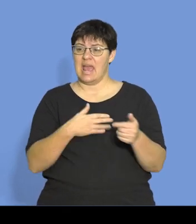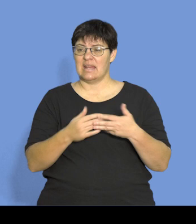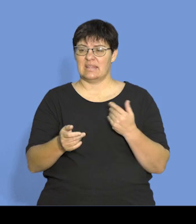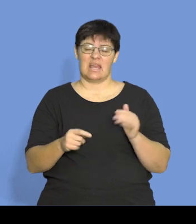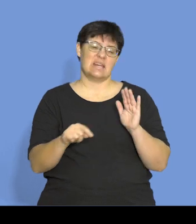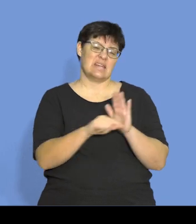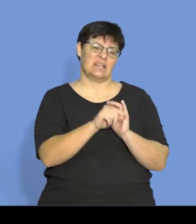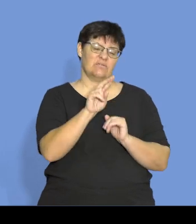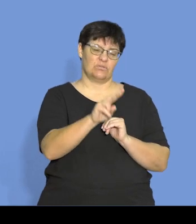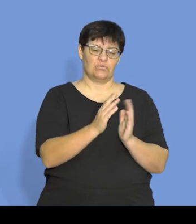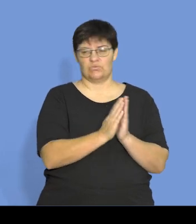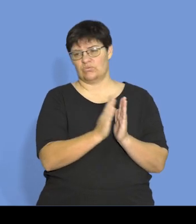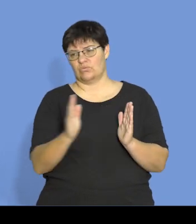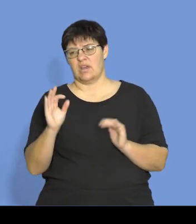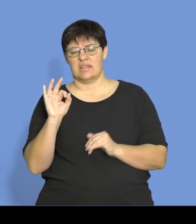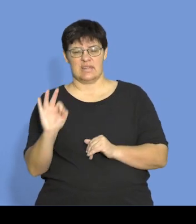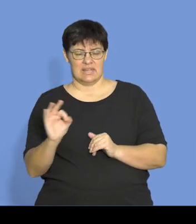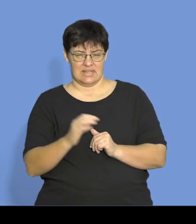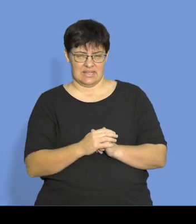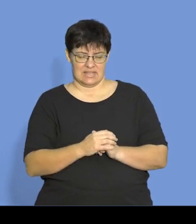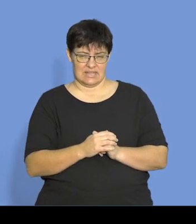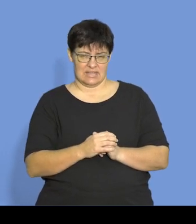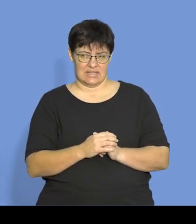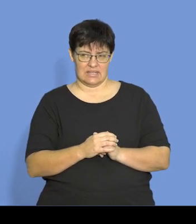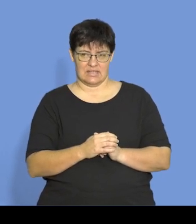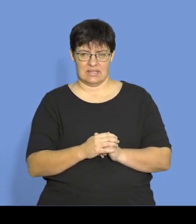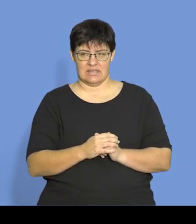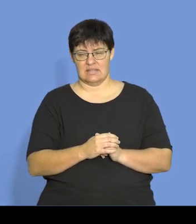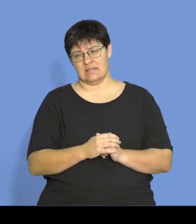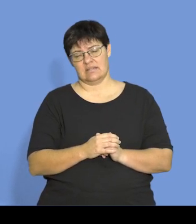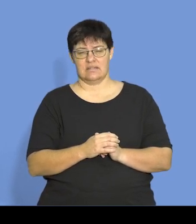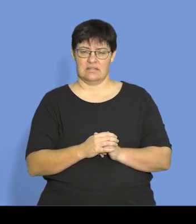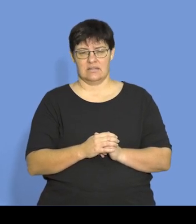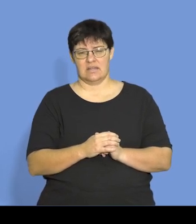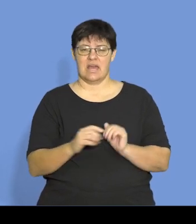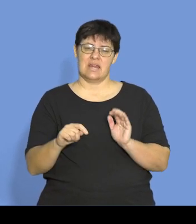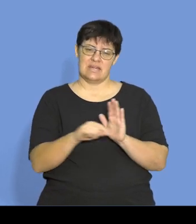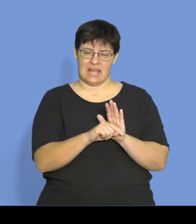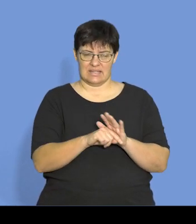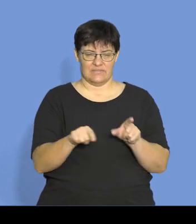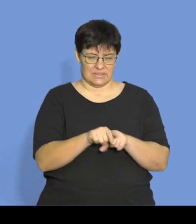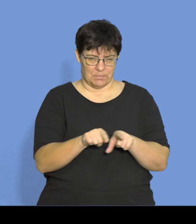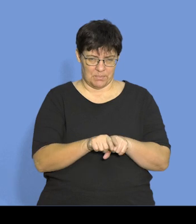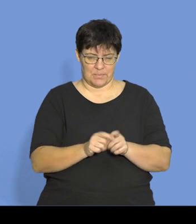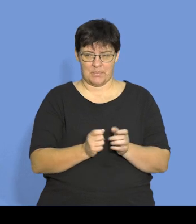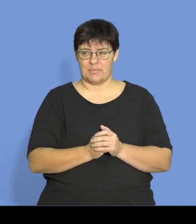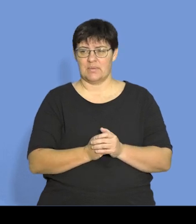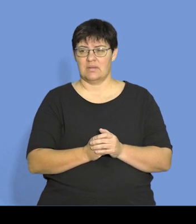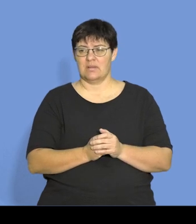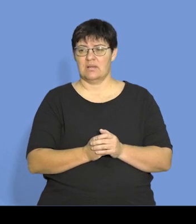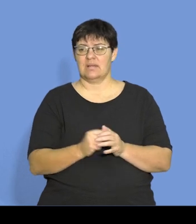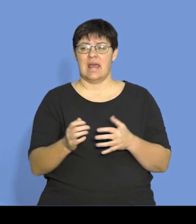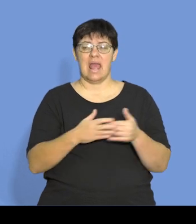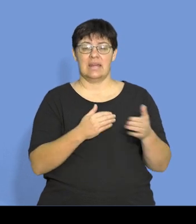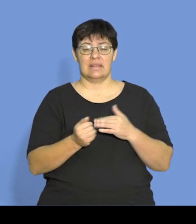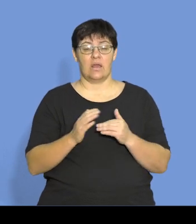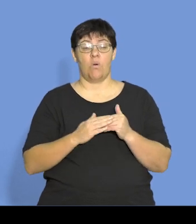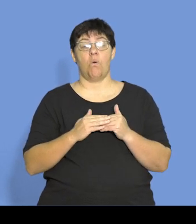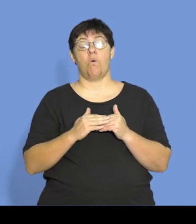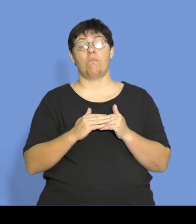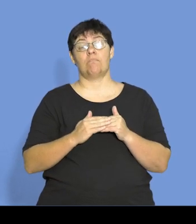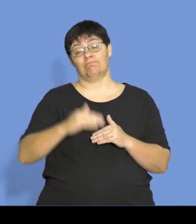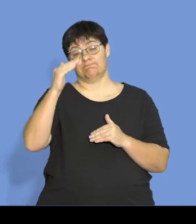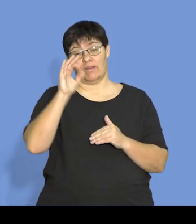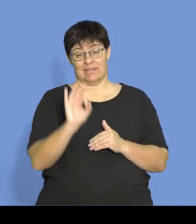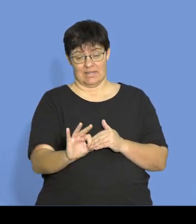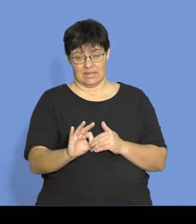Then anything between the negative 2 and the 3 will give me a negative as well. And then